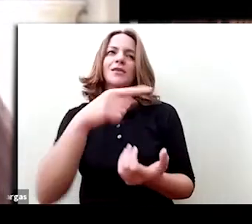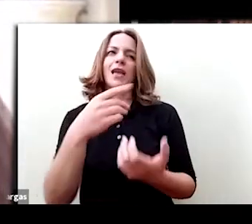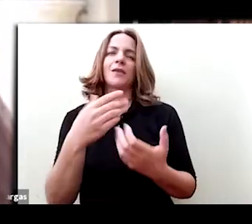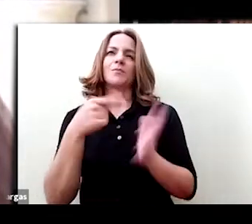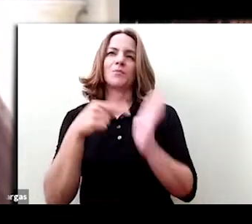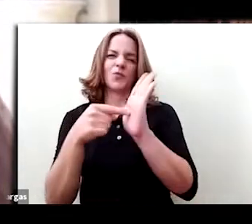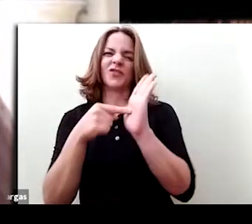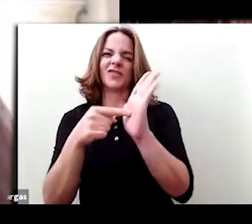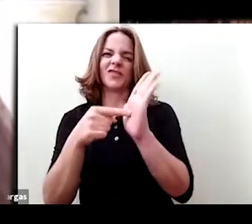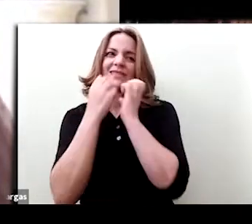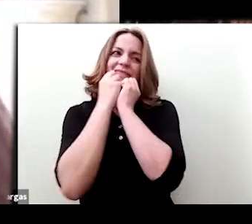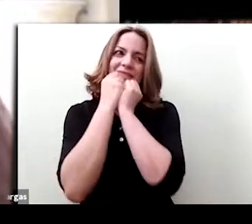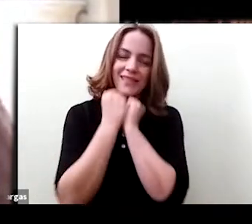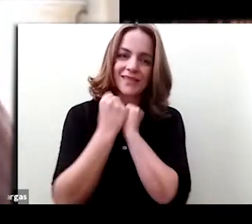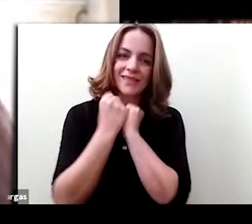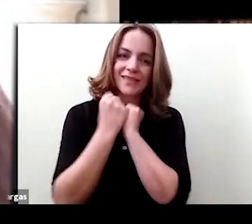So